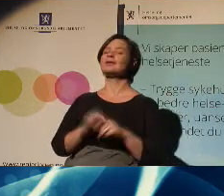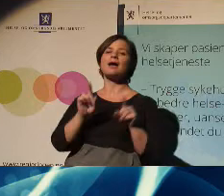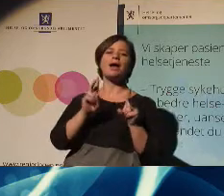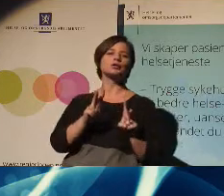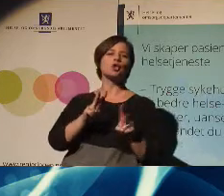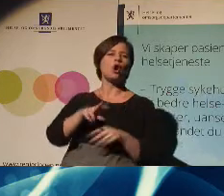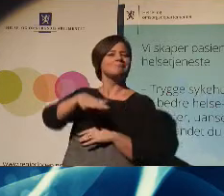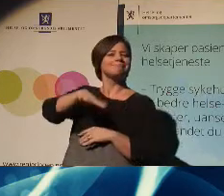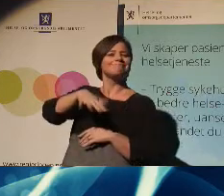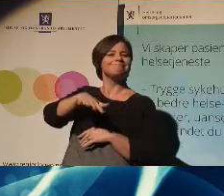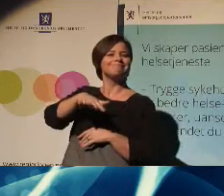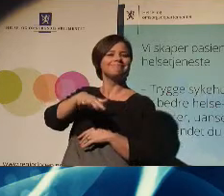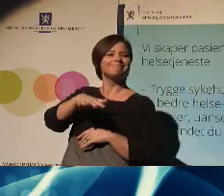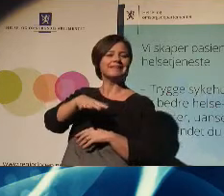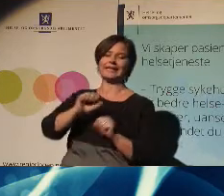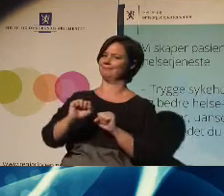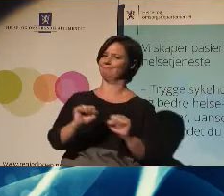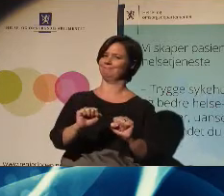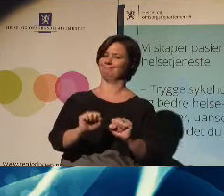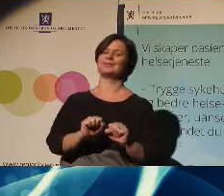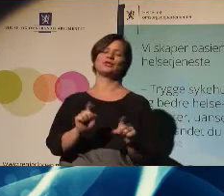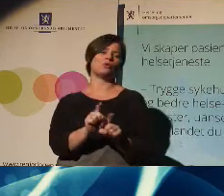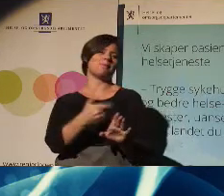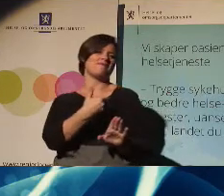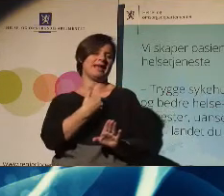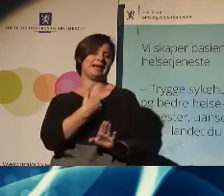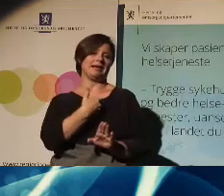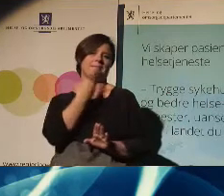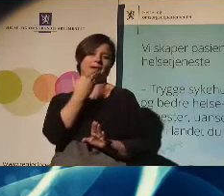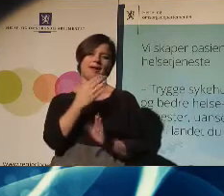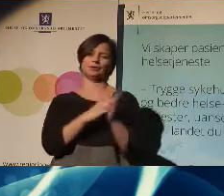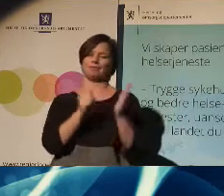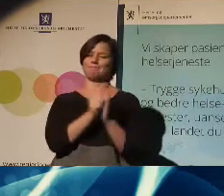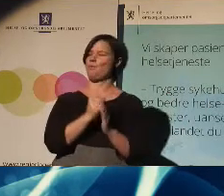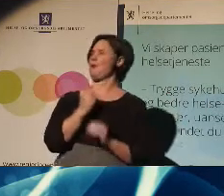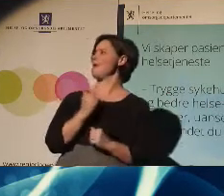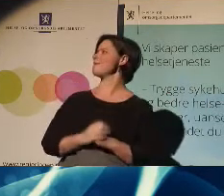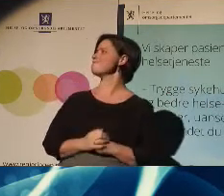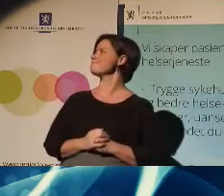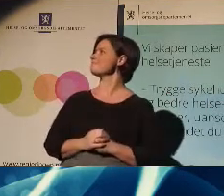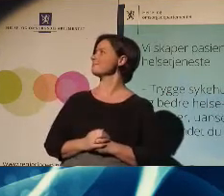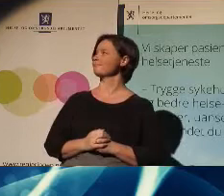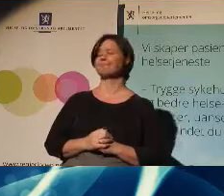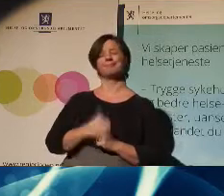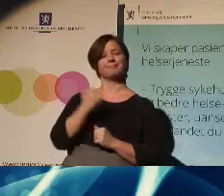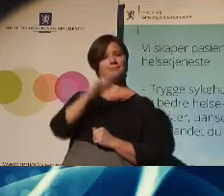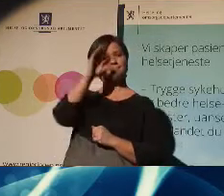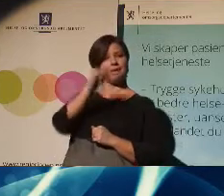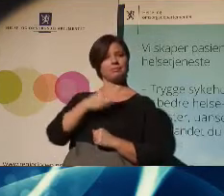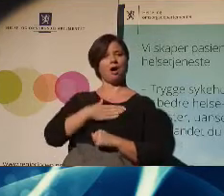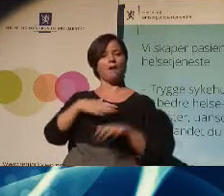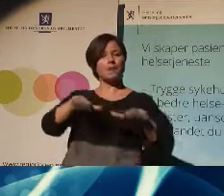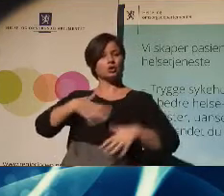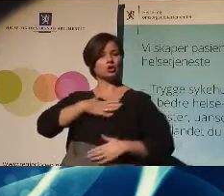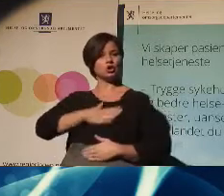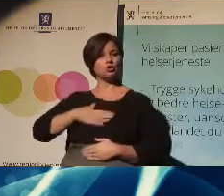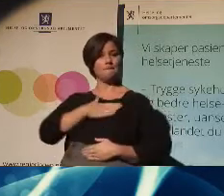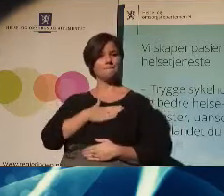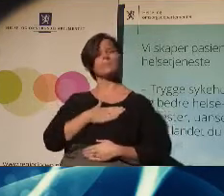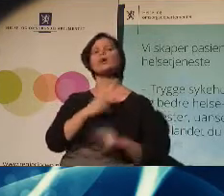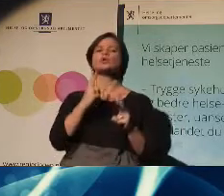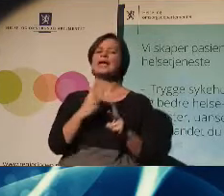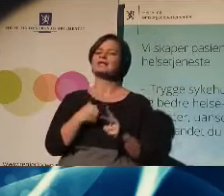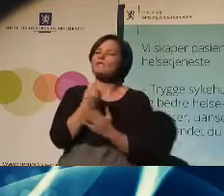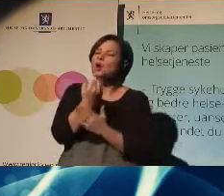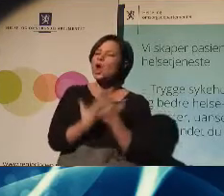stirred, which is a powerful symbol against Parkinson's disease. This is a man with Parkinson's disease. I'm giving you a little insight in what this